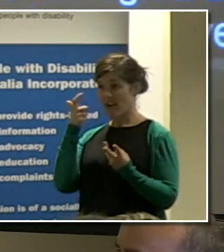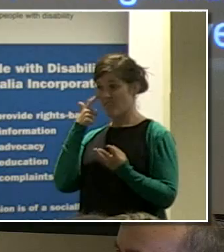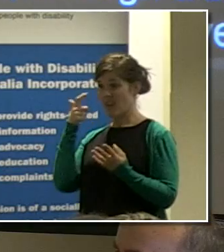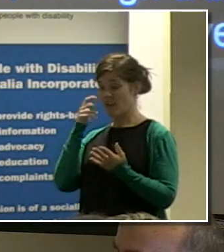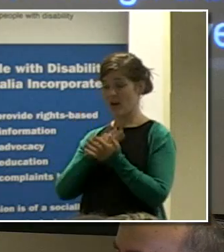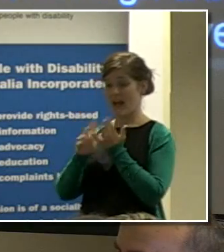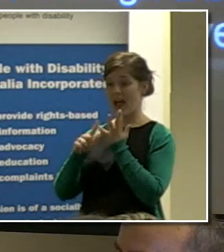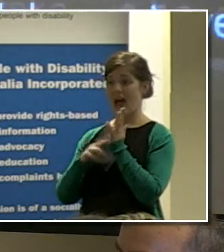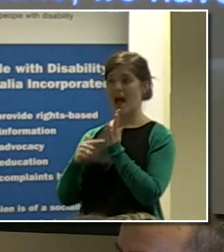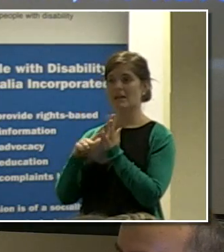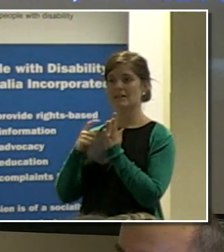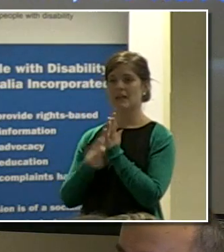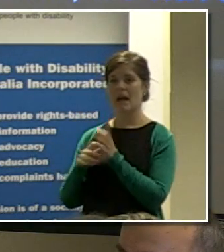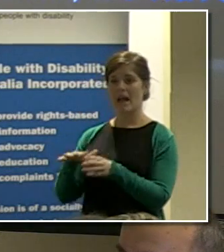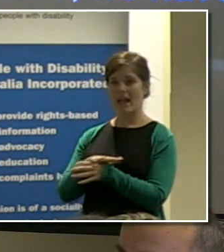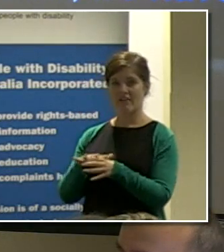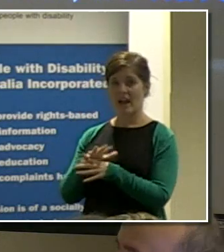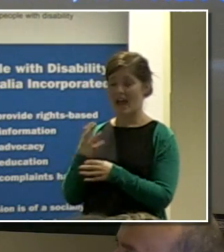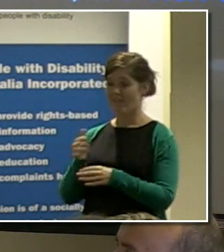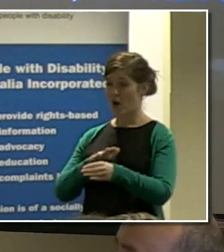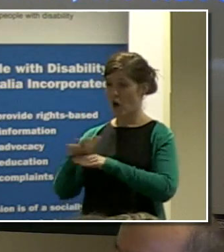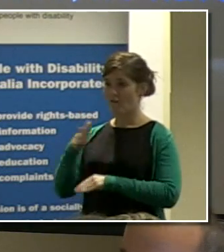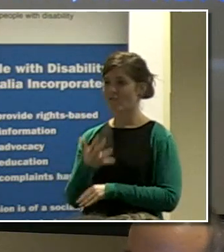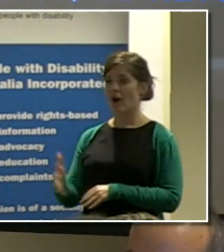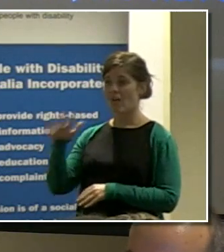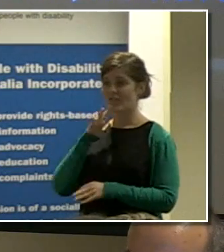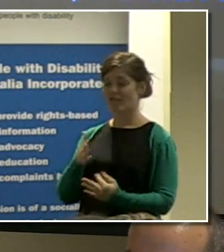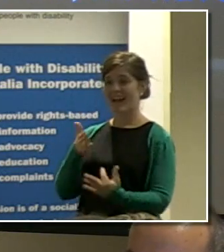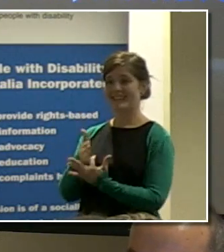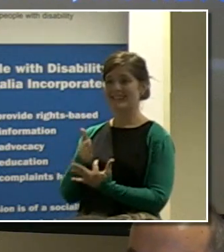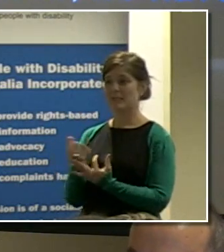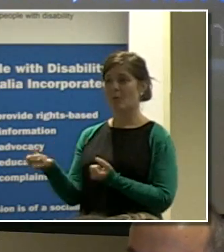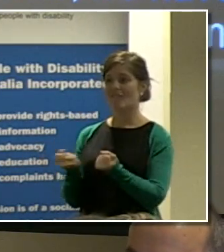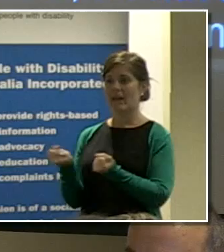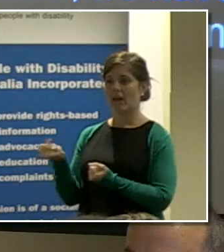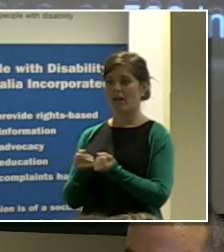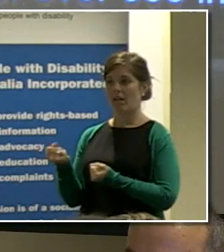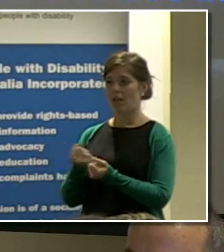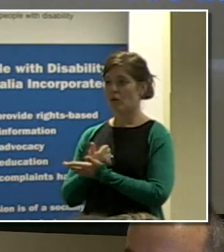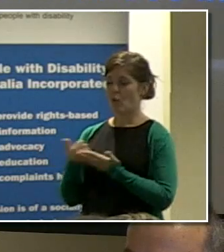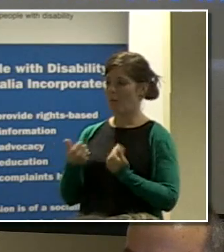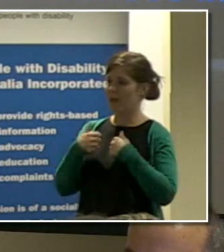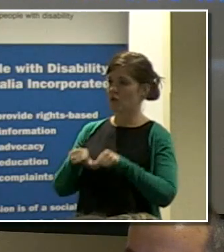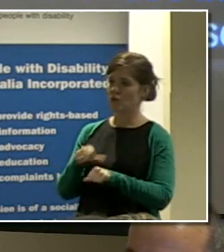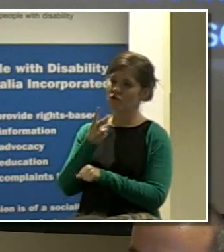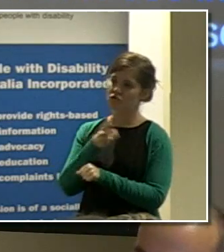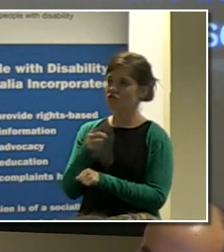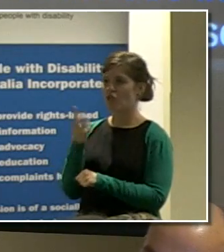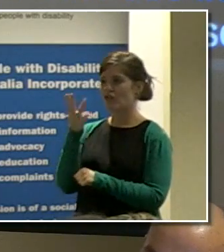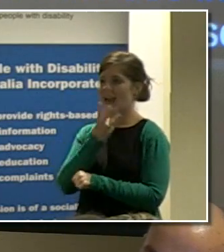over 500 accessible vehicles, mostly used for 2 to 3 hours a day.